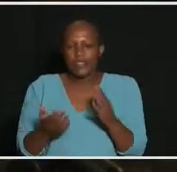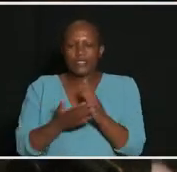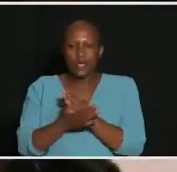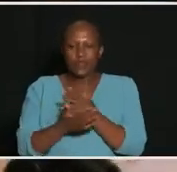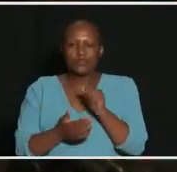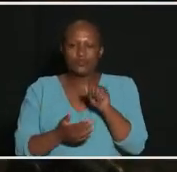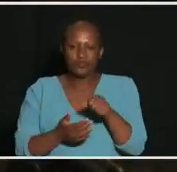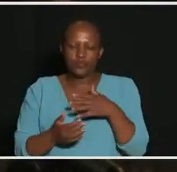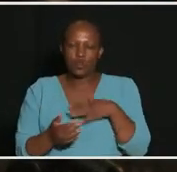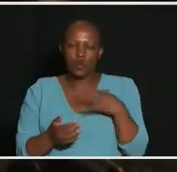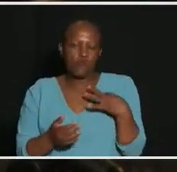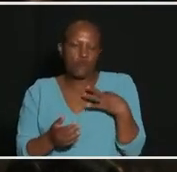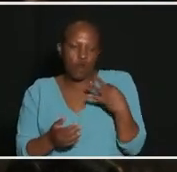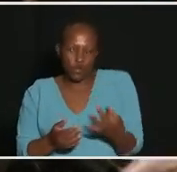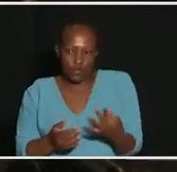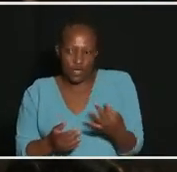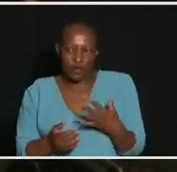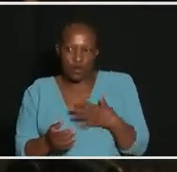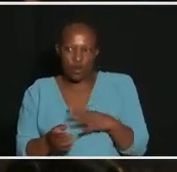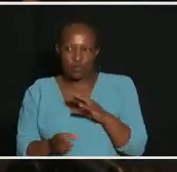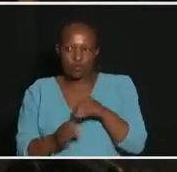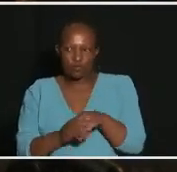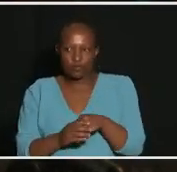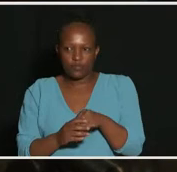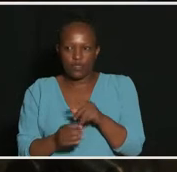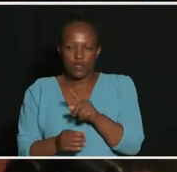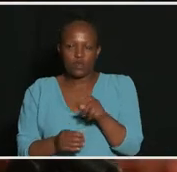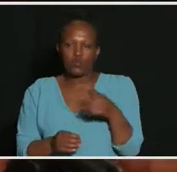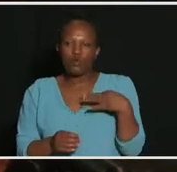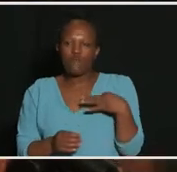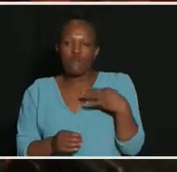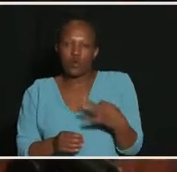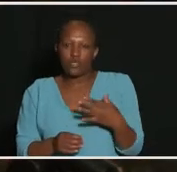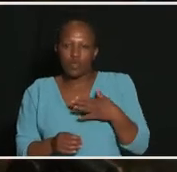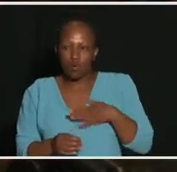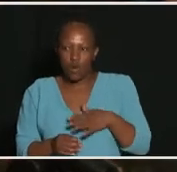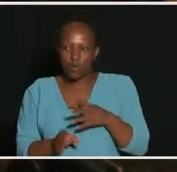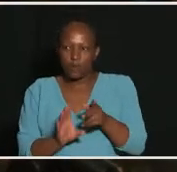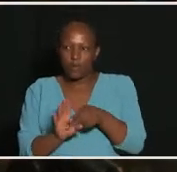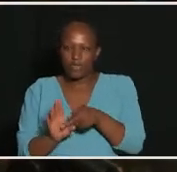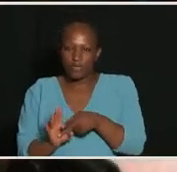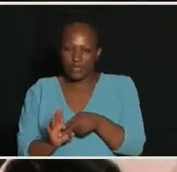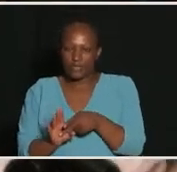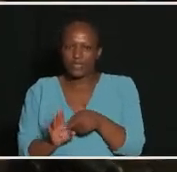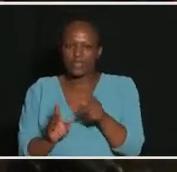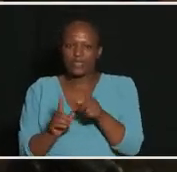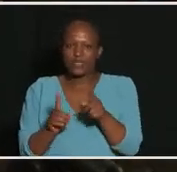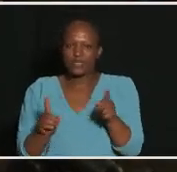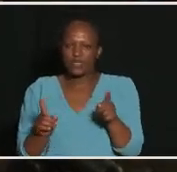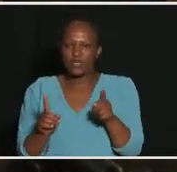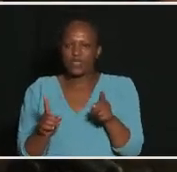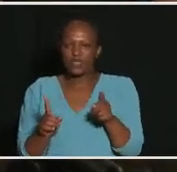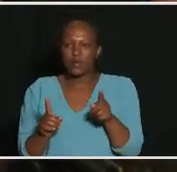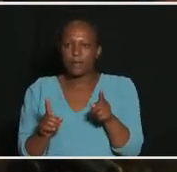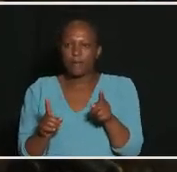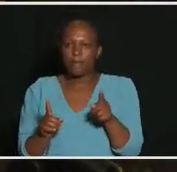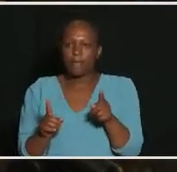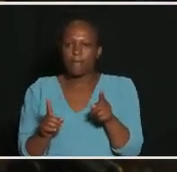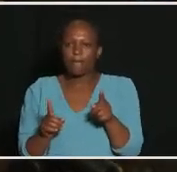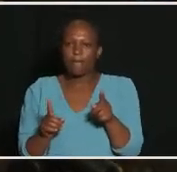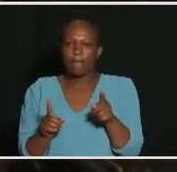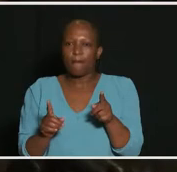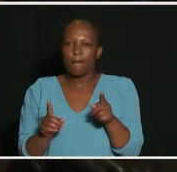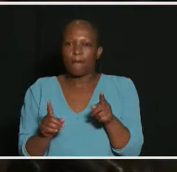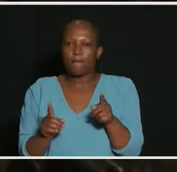those who are willing to volunteer and those who are willing to volunteer chair are the ones that I'm sure I would put it this way